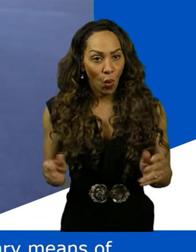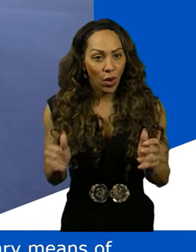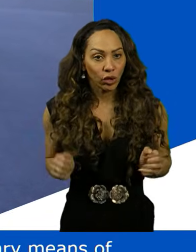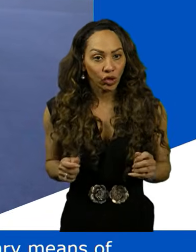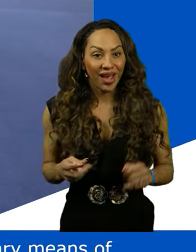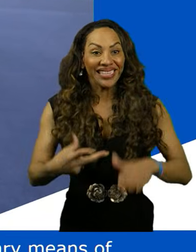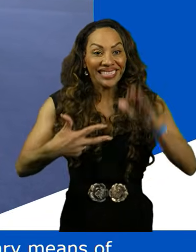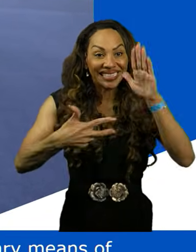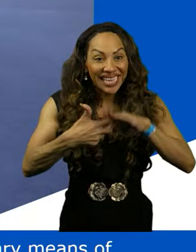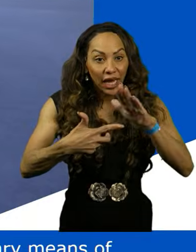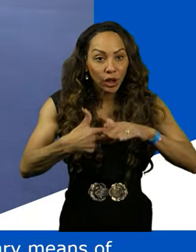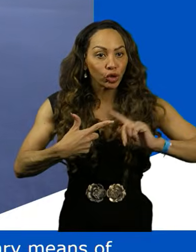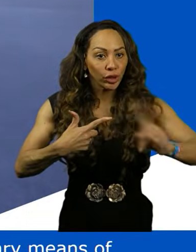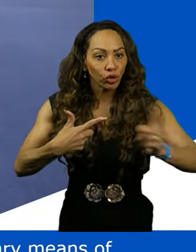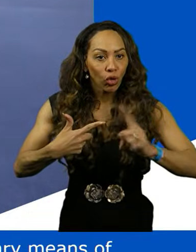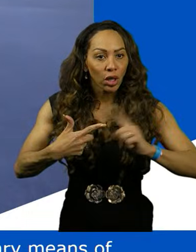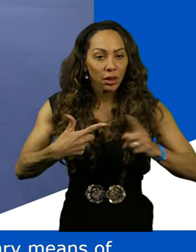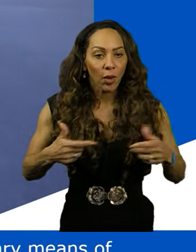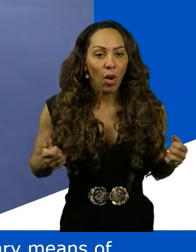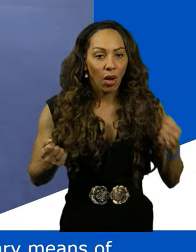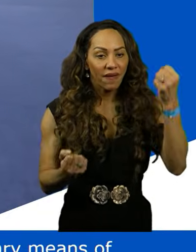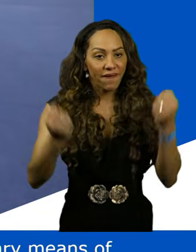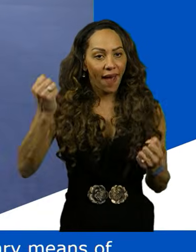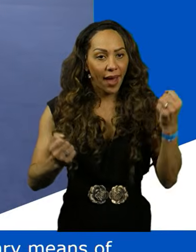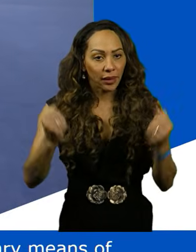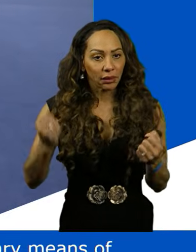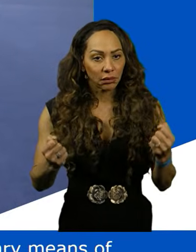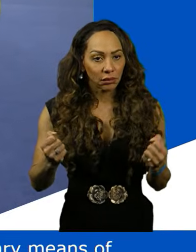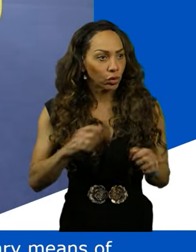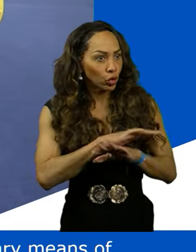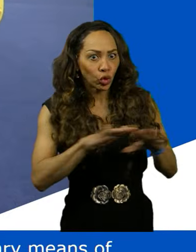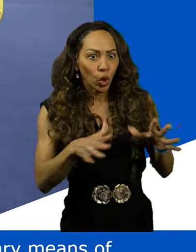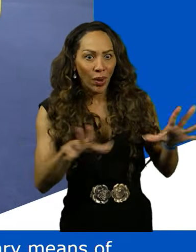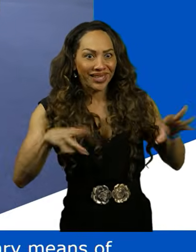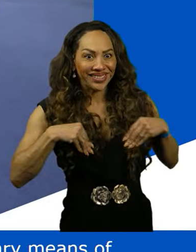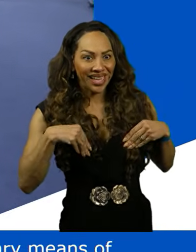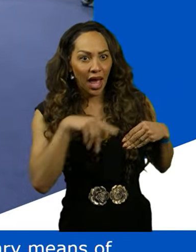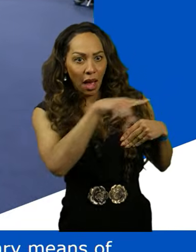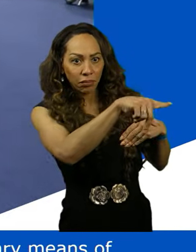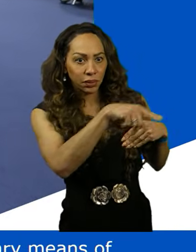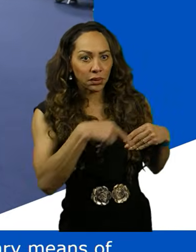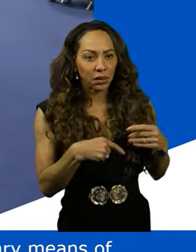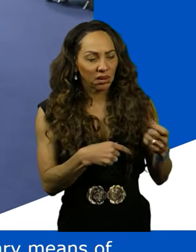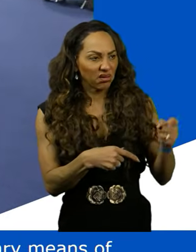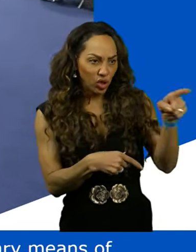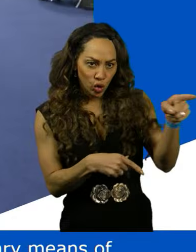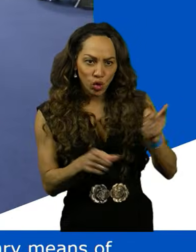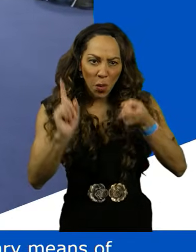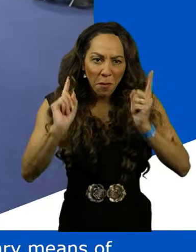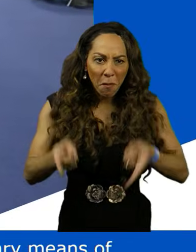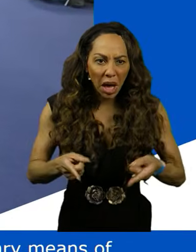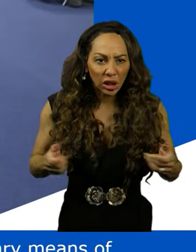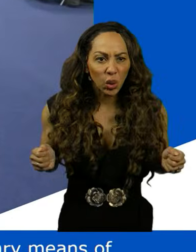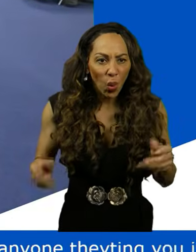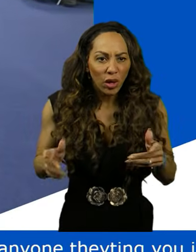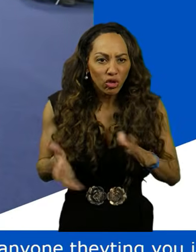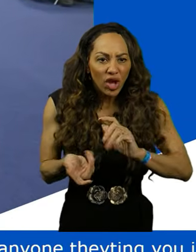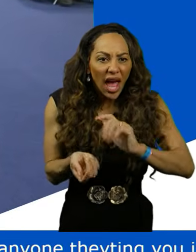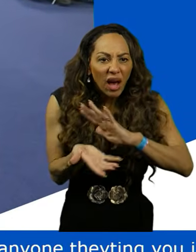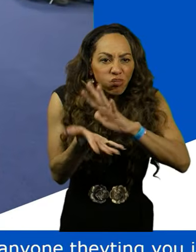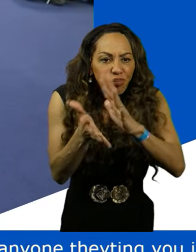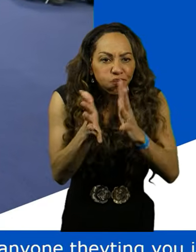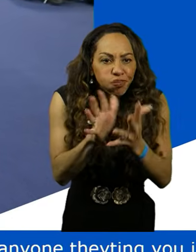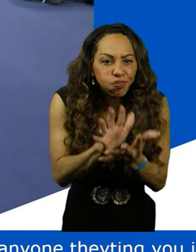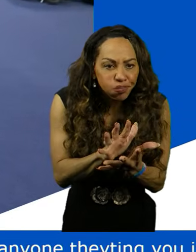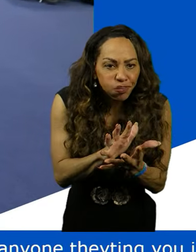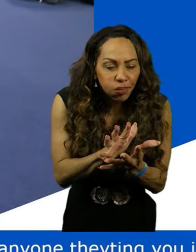transport. So don't accept anyone telling you, oh, if you alter your chair, it'll be fine. You